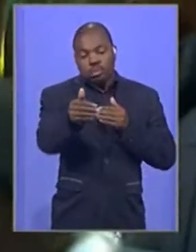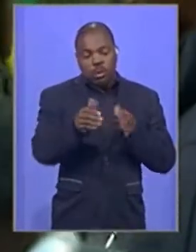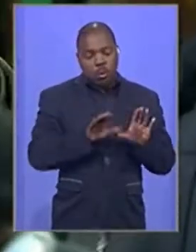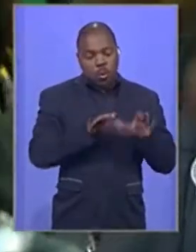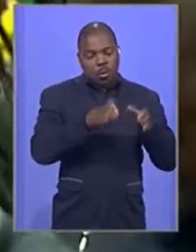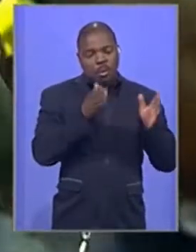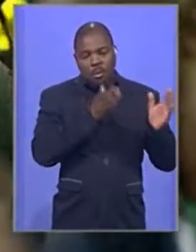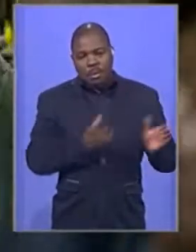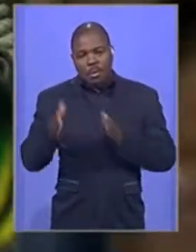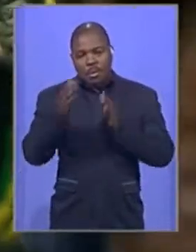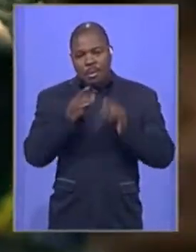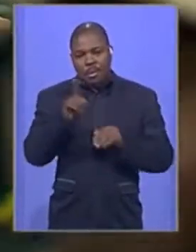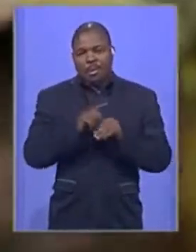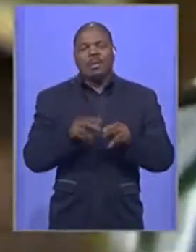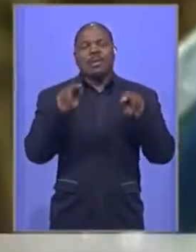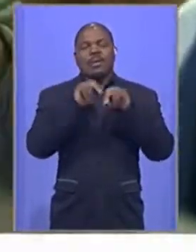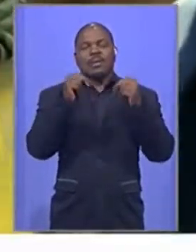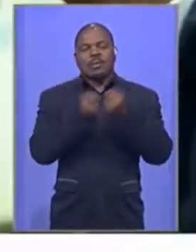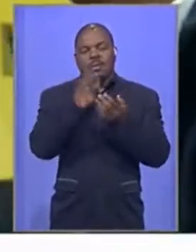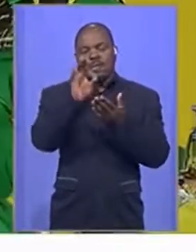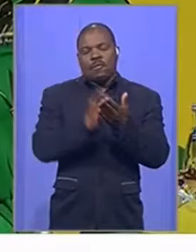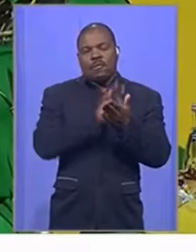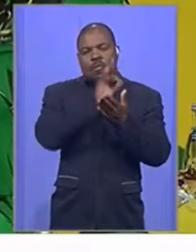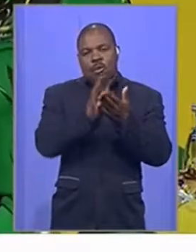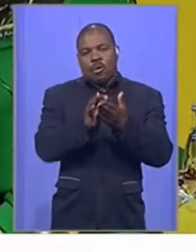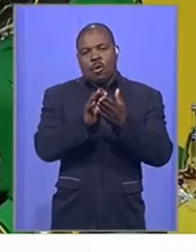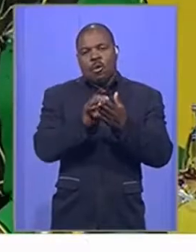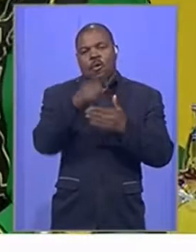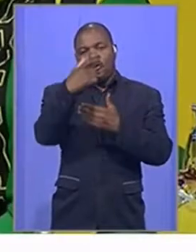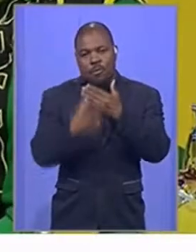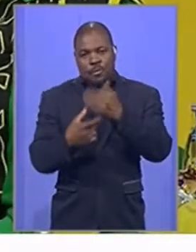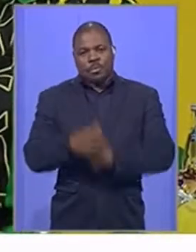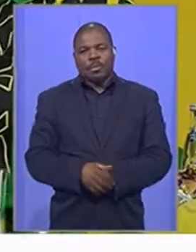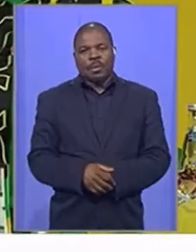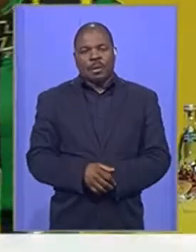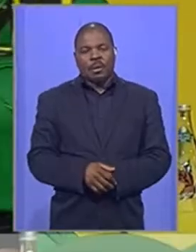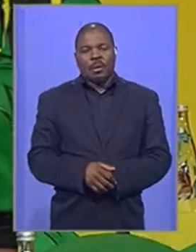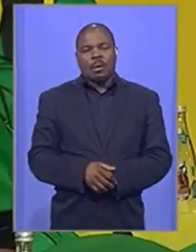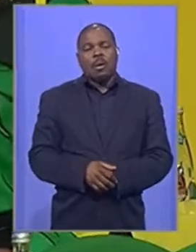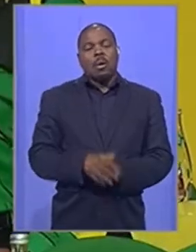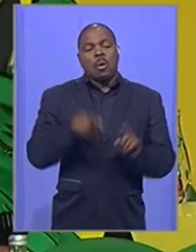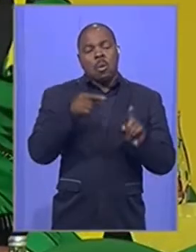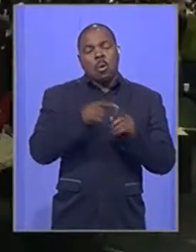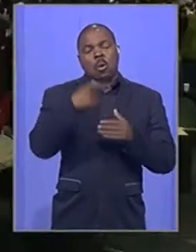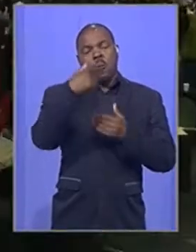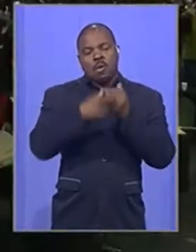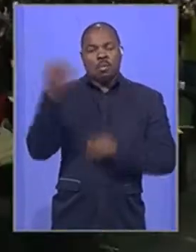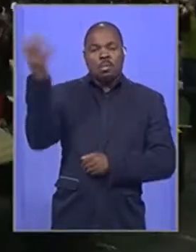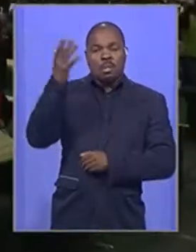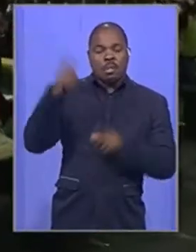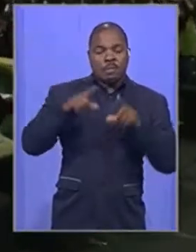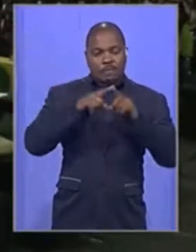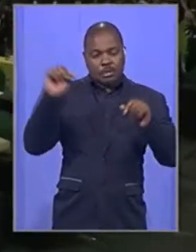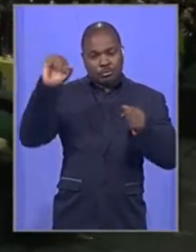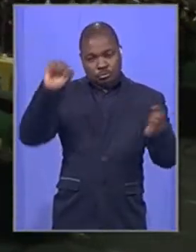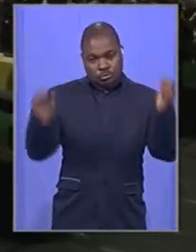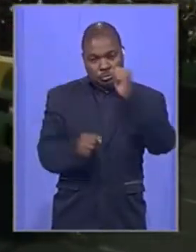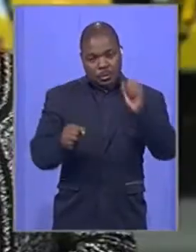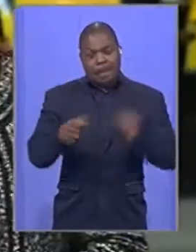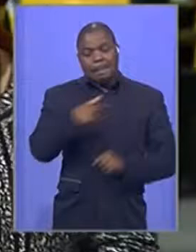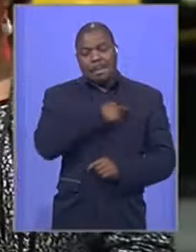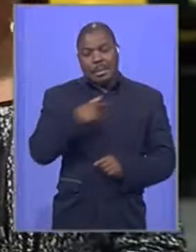itshiamisetsa khonferense ya ona ya go tlhopha baeteledipele ba bašwa. Fa a garela puo ya gagwe ka khonferenseng, Presidente wa ANC